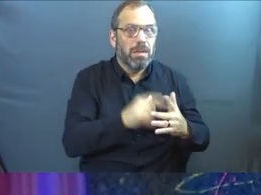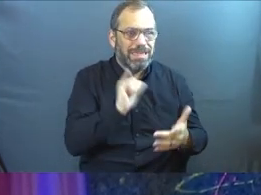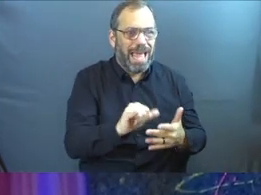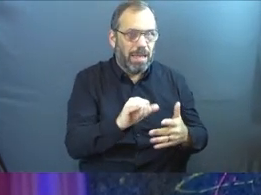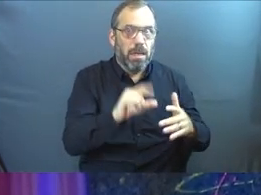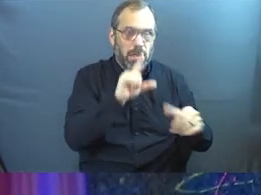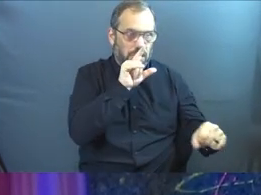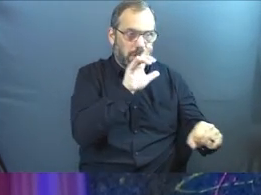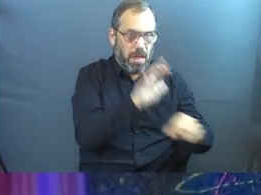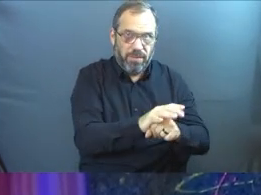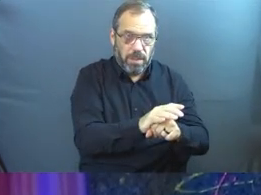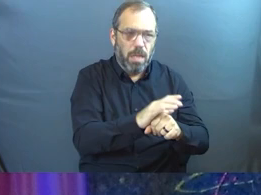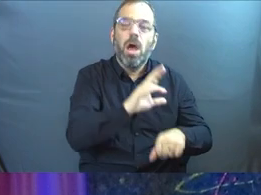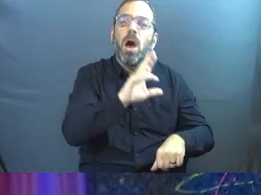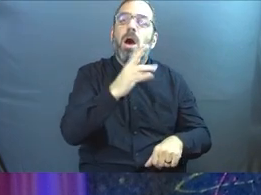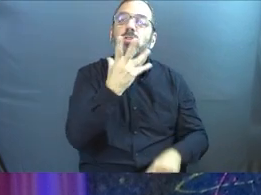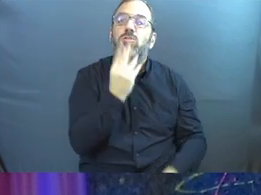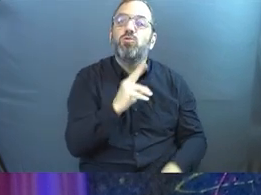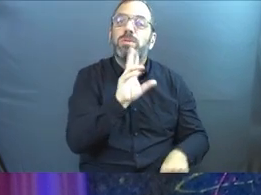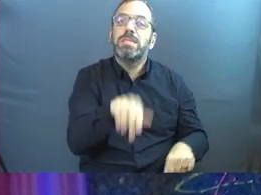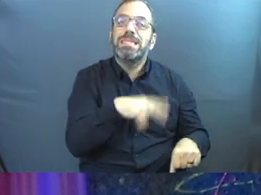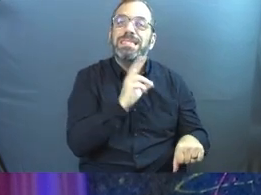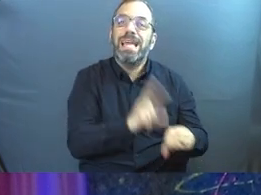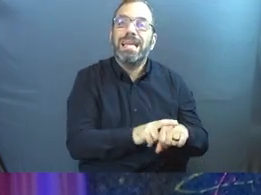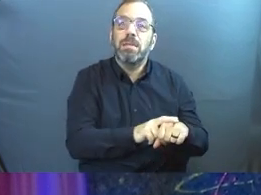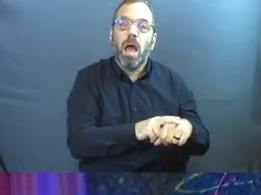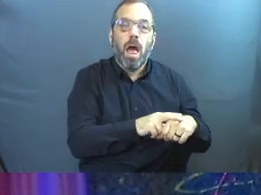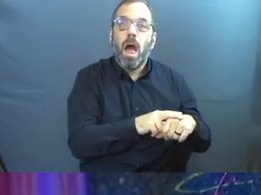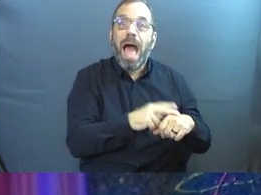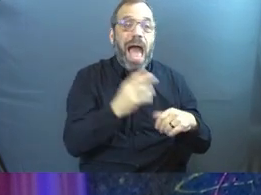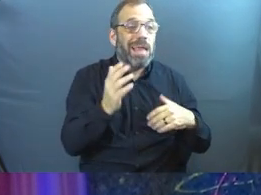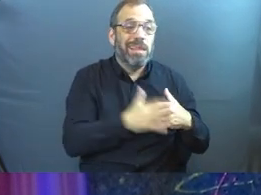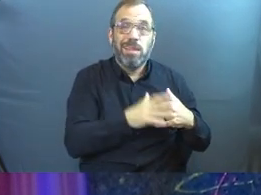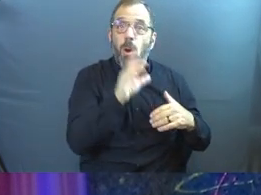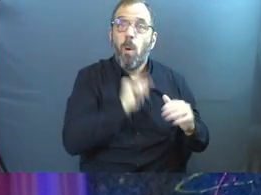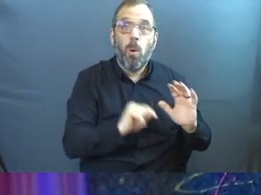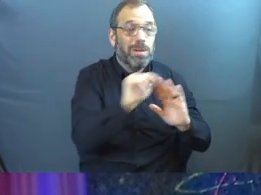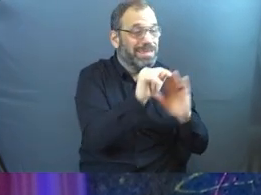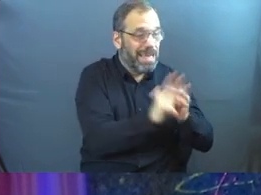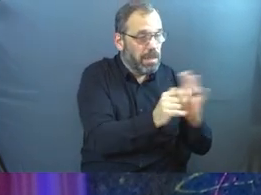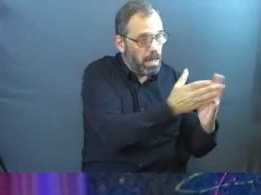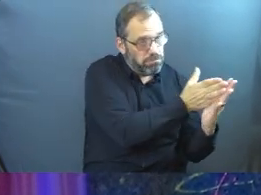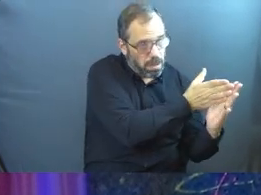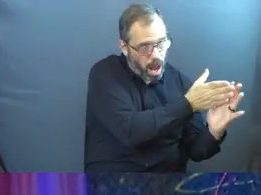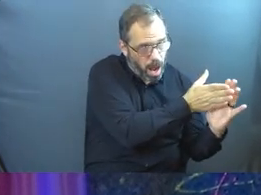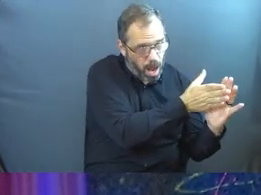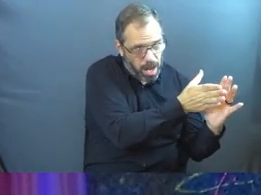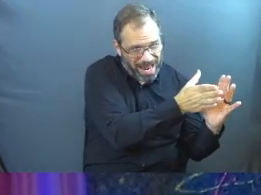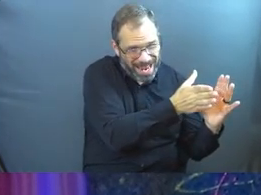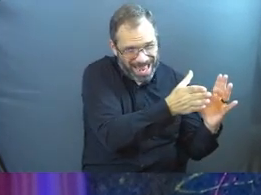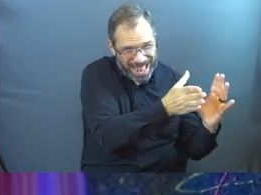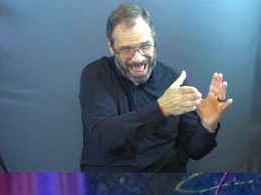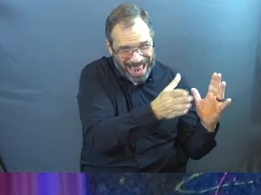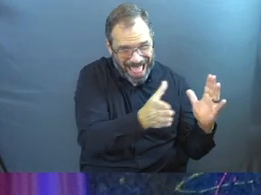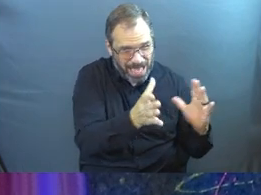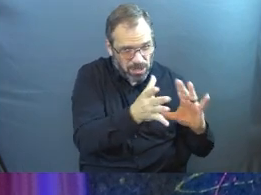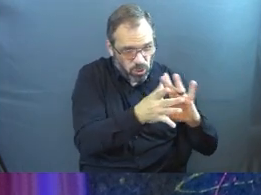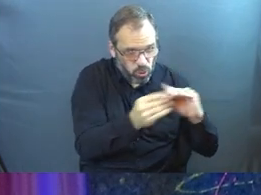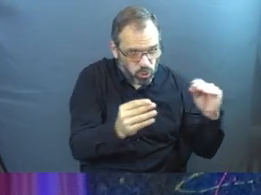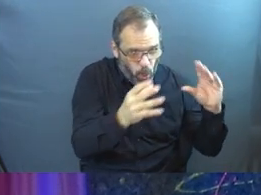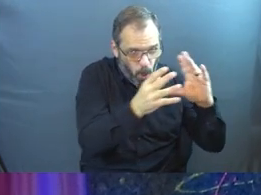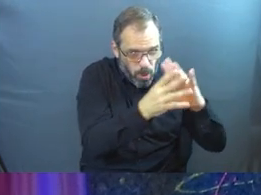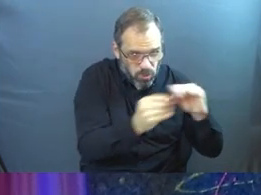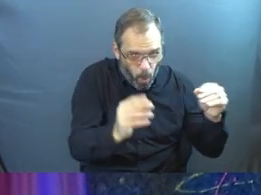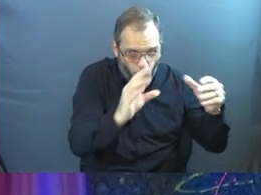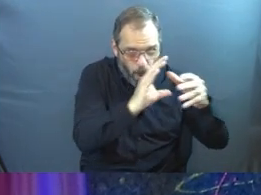of that covenant, the Jewish nation. And then all throughout the whole rest of the Old Testament, we watch it play out, the Jewish